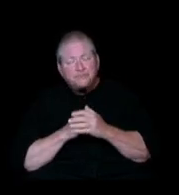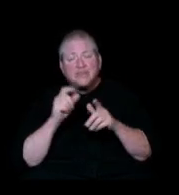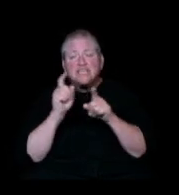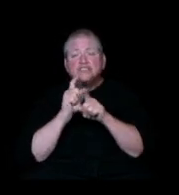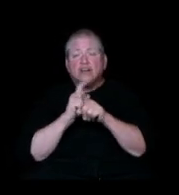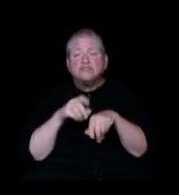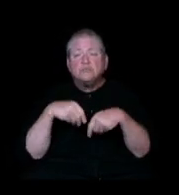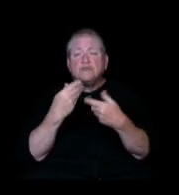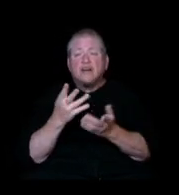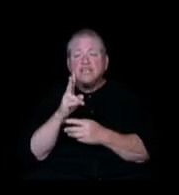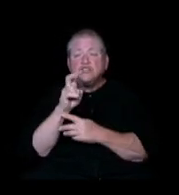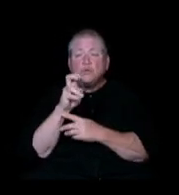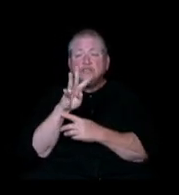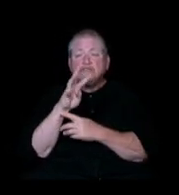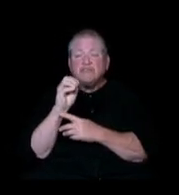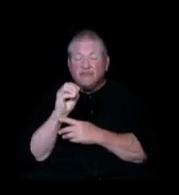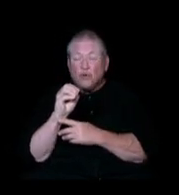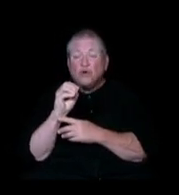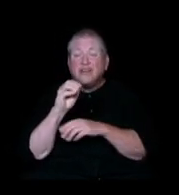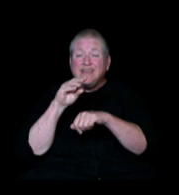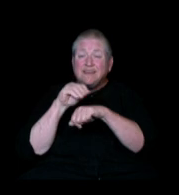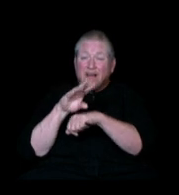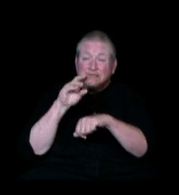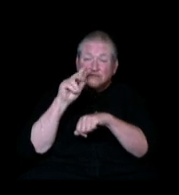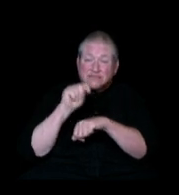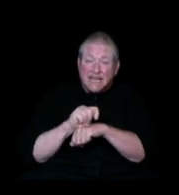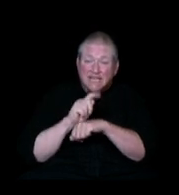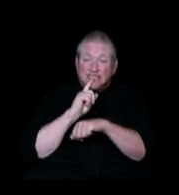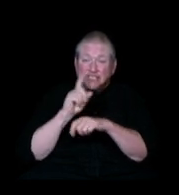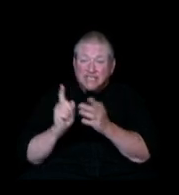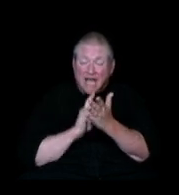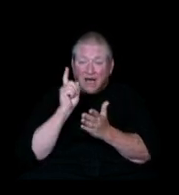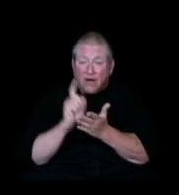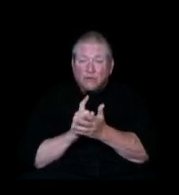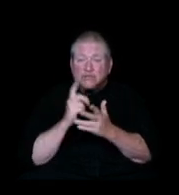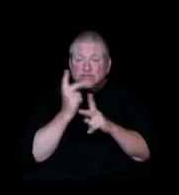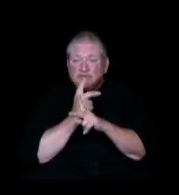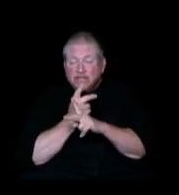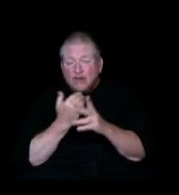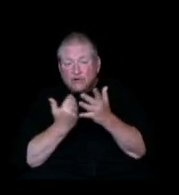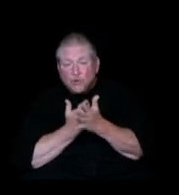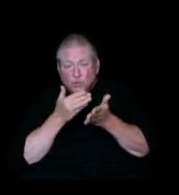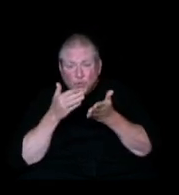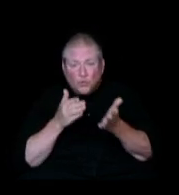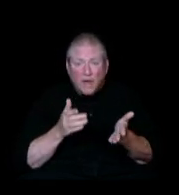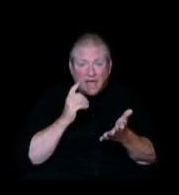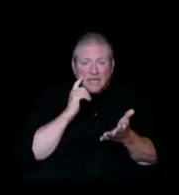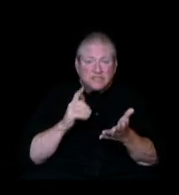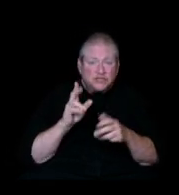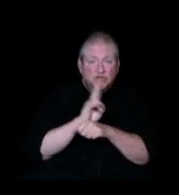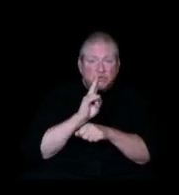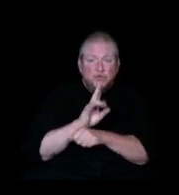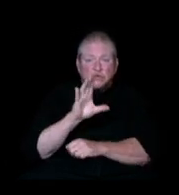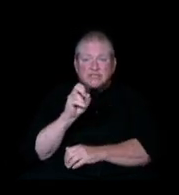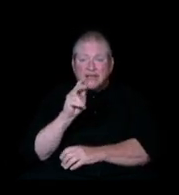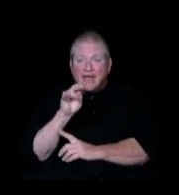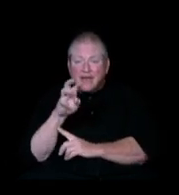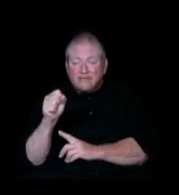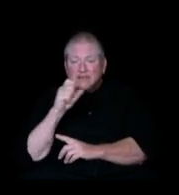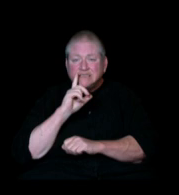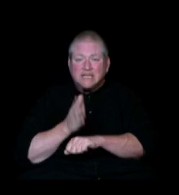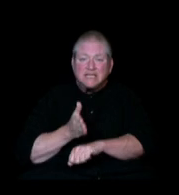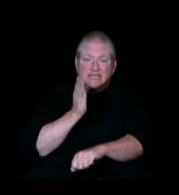over 240 consultation hours to encourage new ways of using Canvas and to improve the user